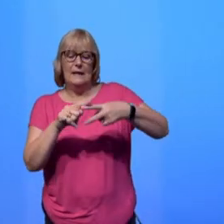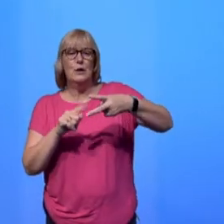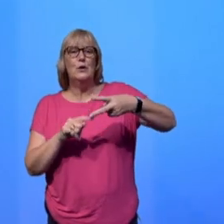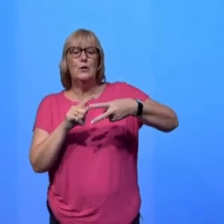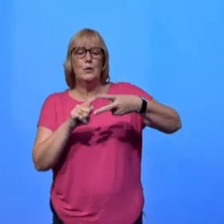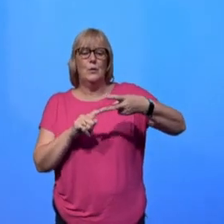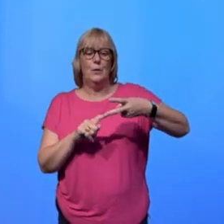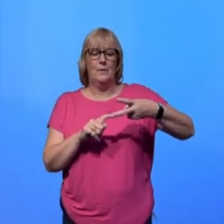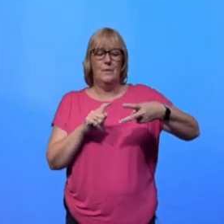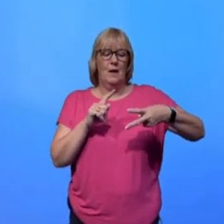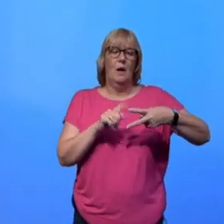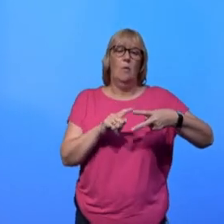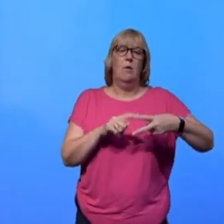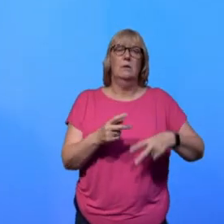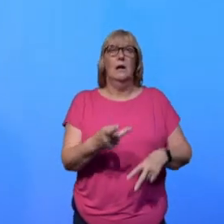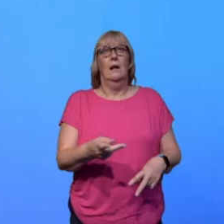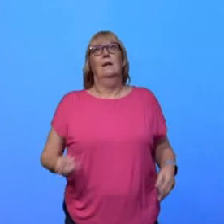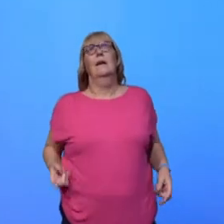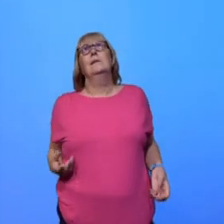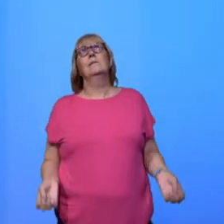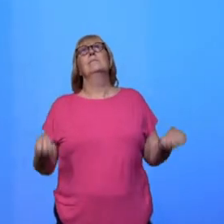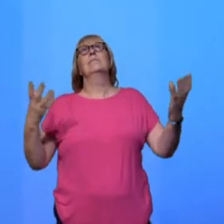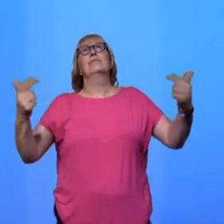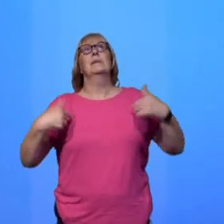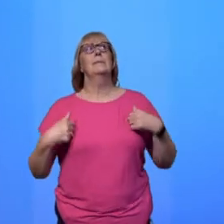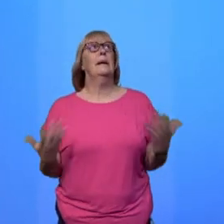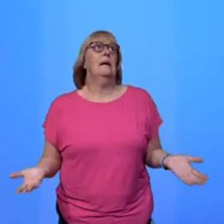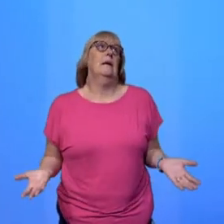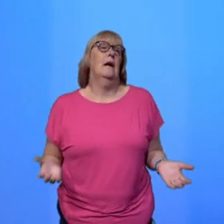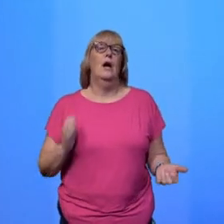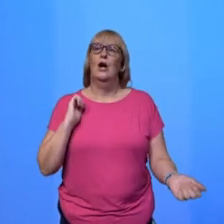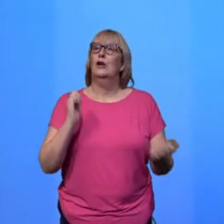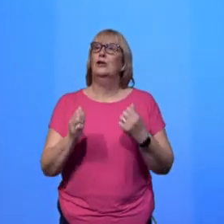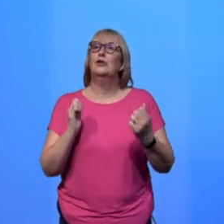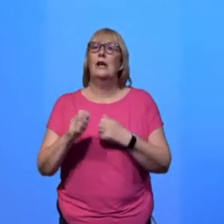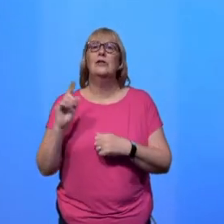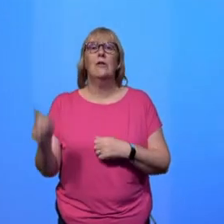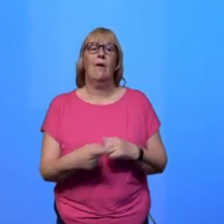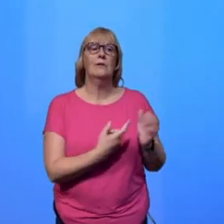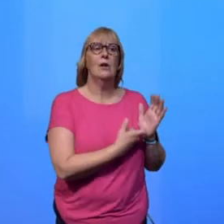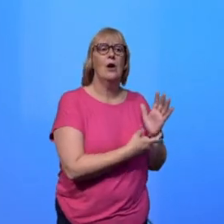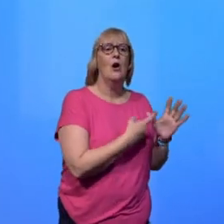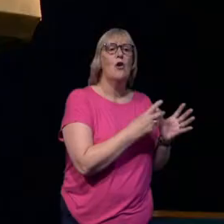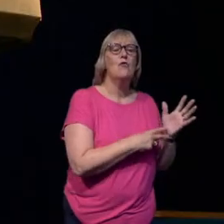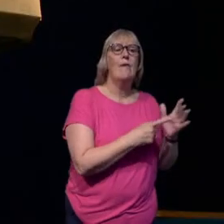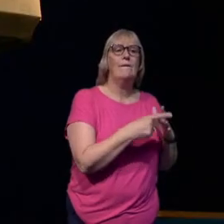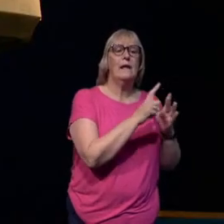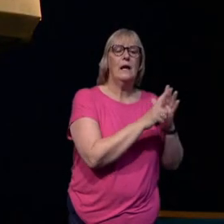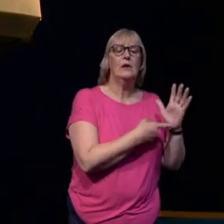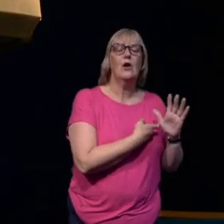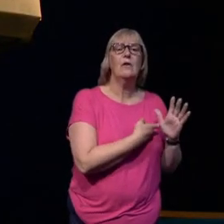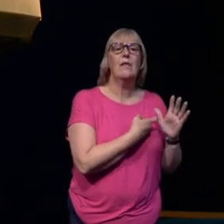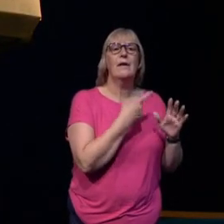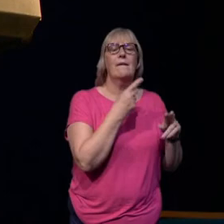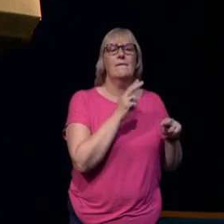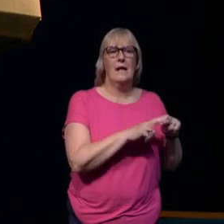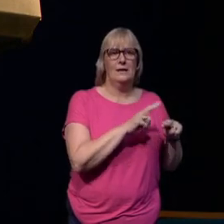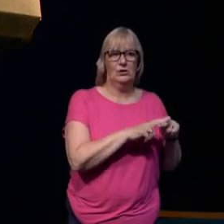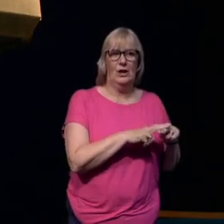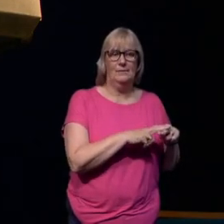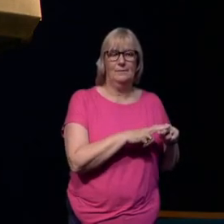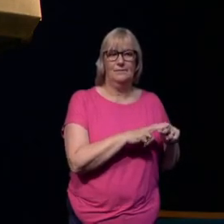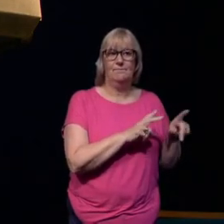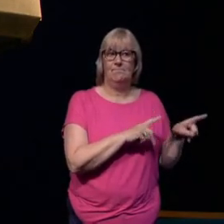lie down and say, I can't do anything about this. This is just what I'm like, which is where Ravi and Jonathan Fletcher ended up. Or you say,